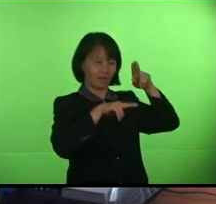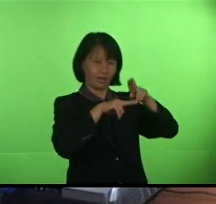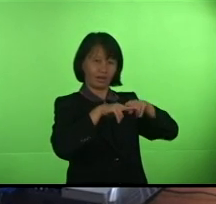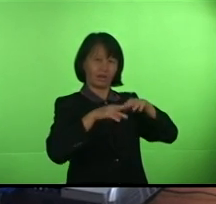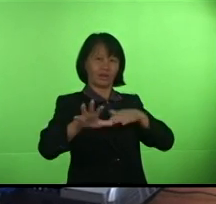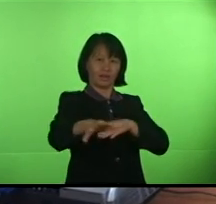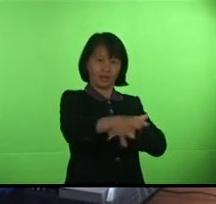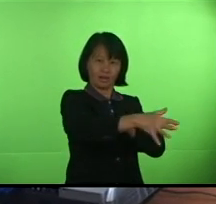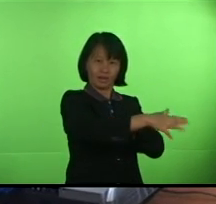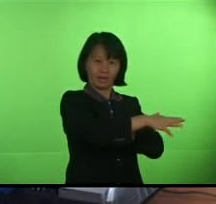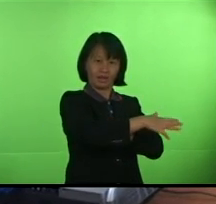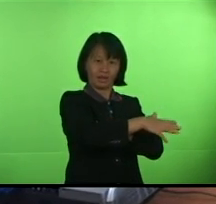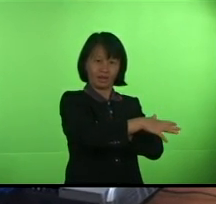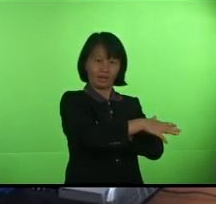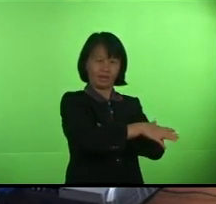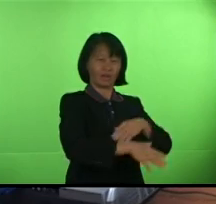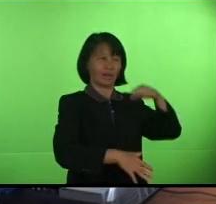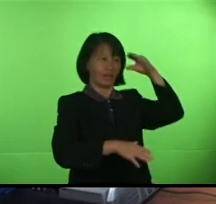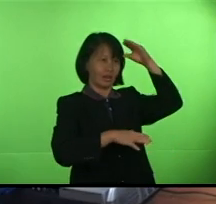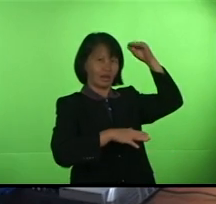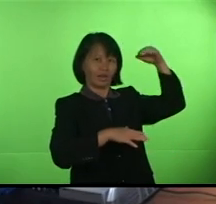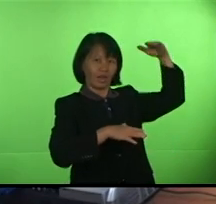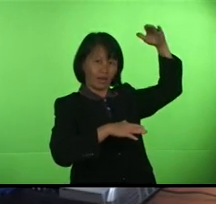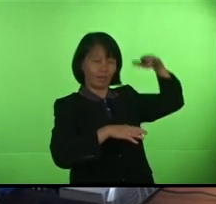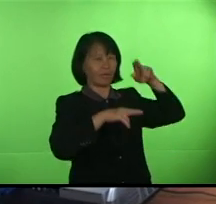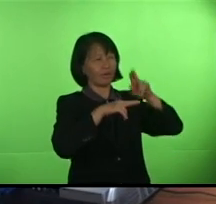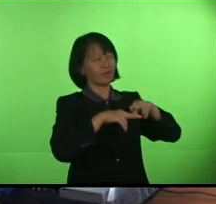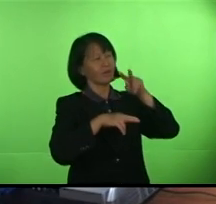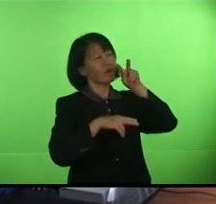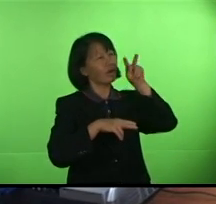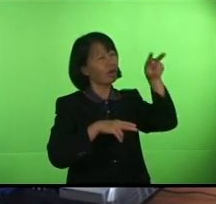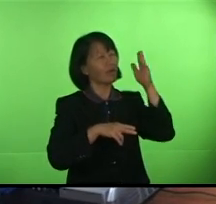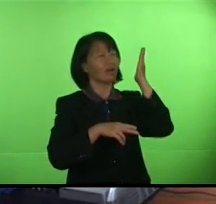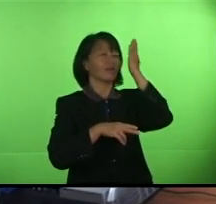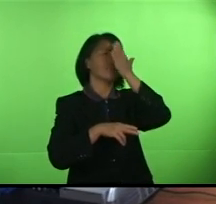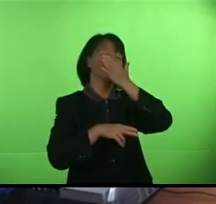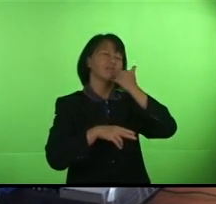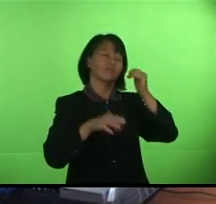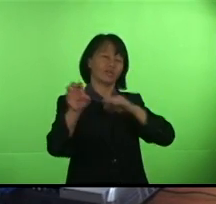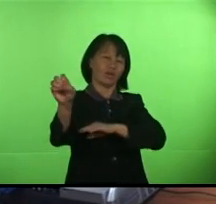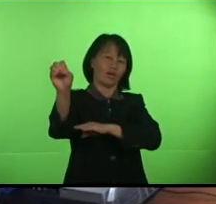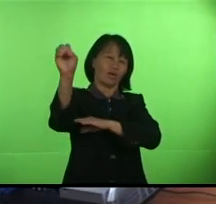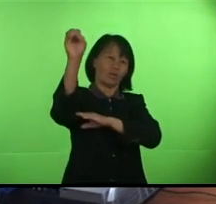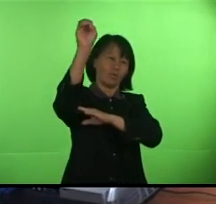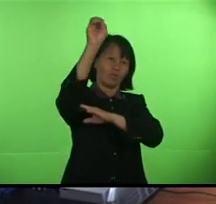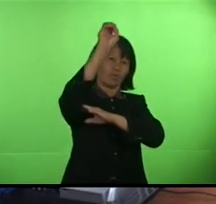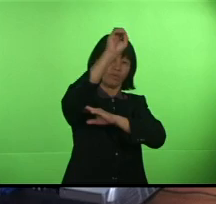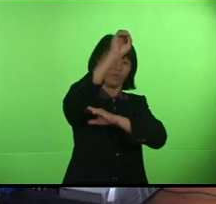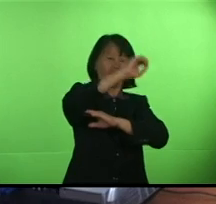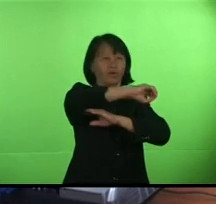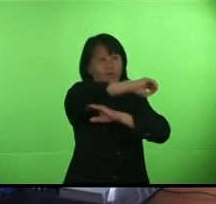beach. Let me give you an example of this man. For example, he is sitting by the beach watching a beautiful